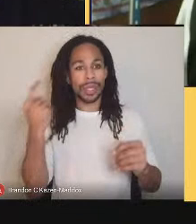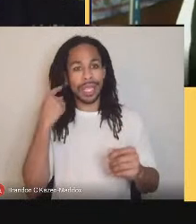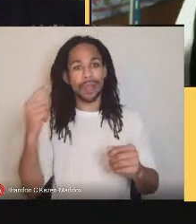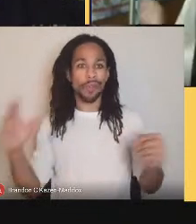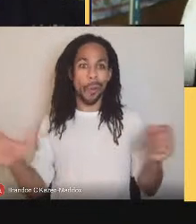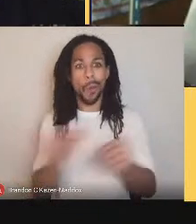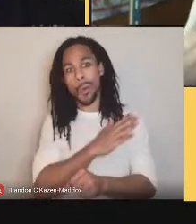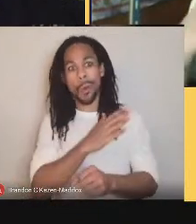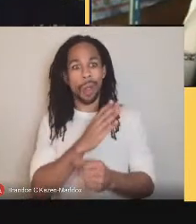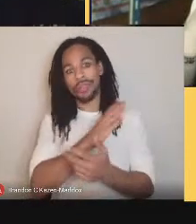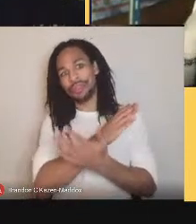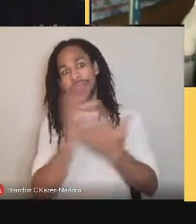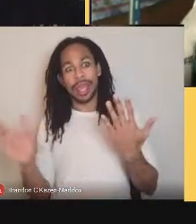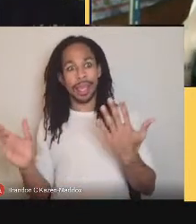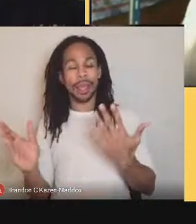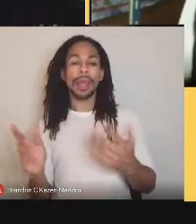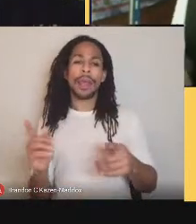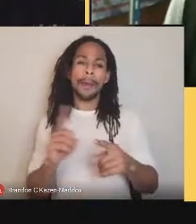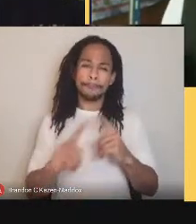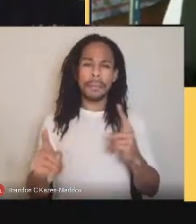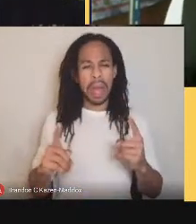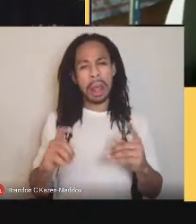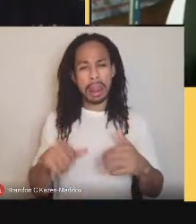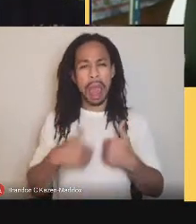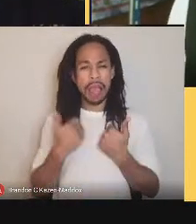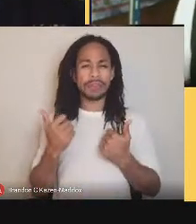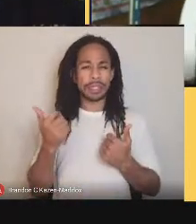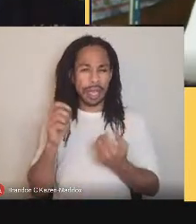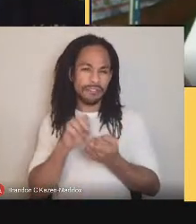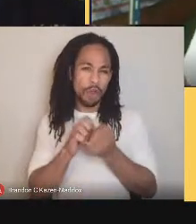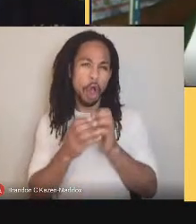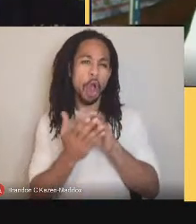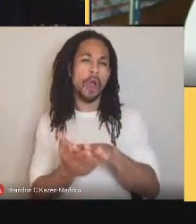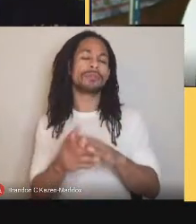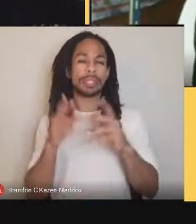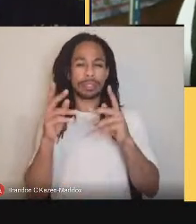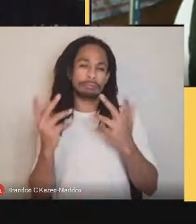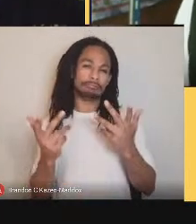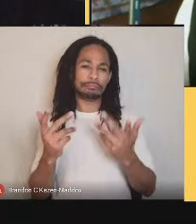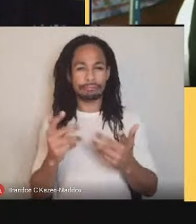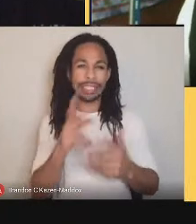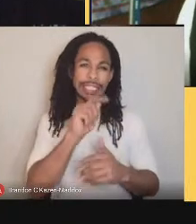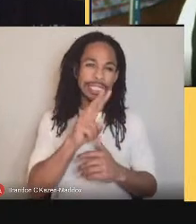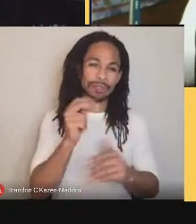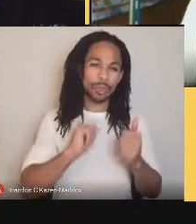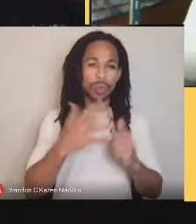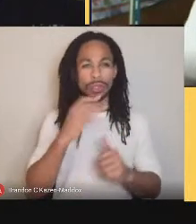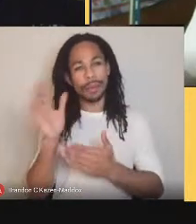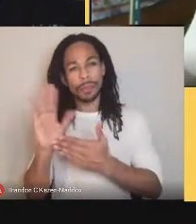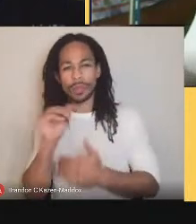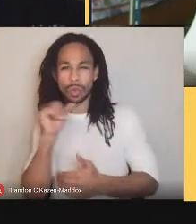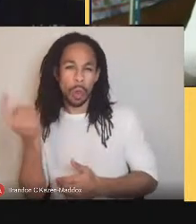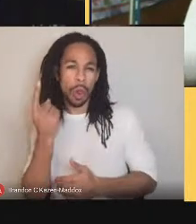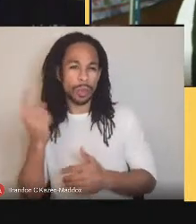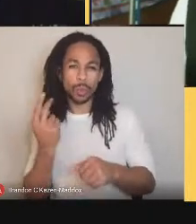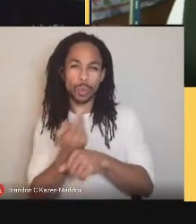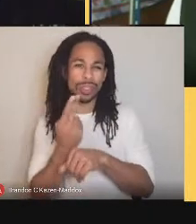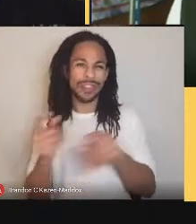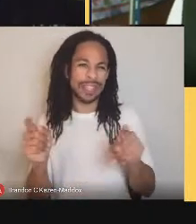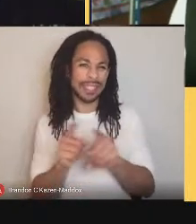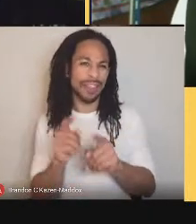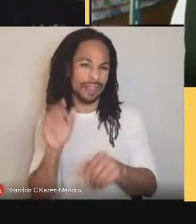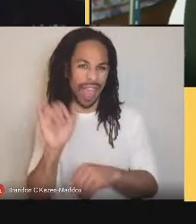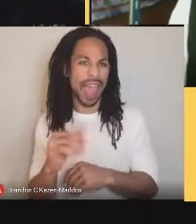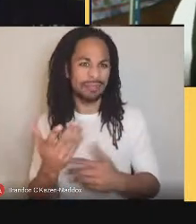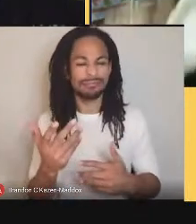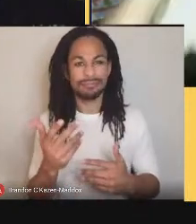lot of television shows and movies may not necessarily use themes in that same context. But for both of these, one thing I also do want